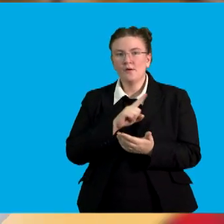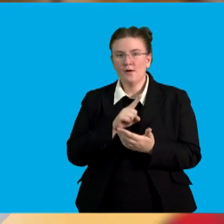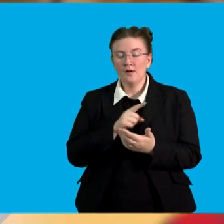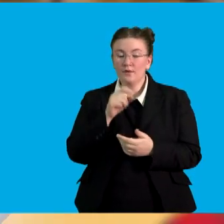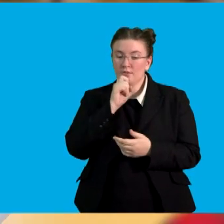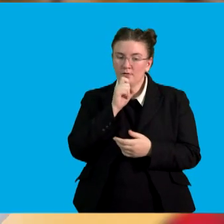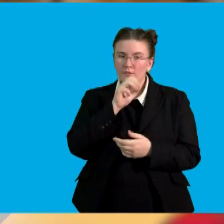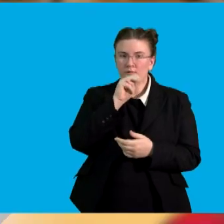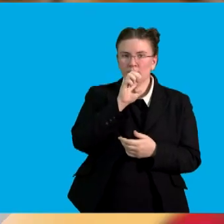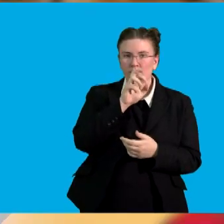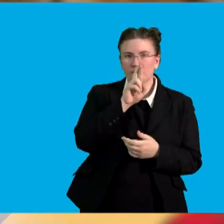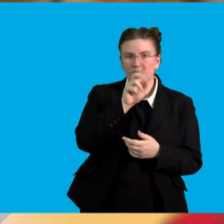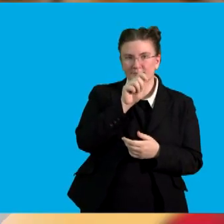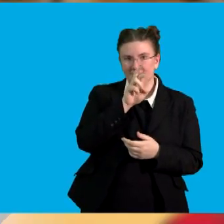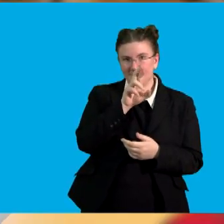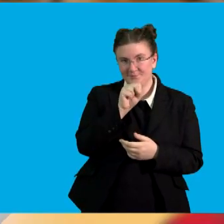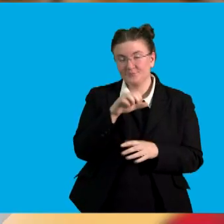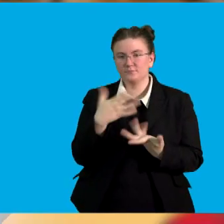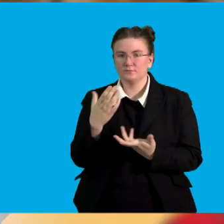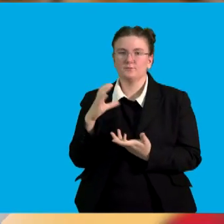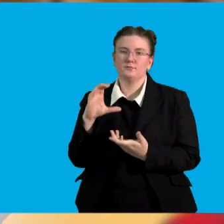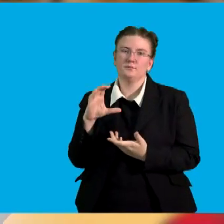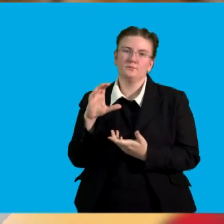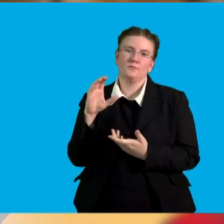cubic meters or in liters.